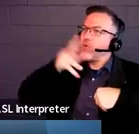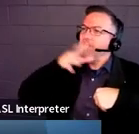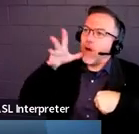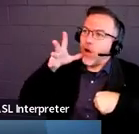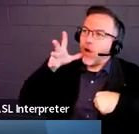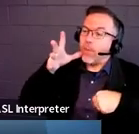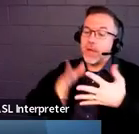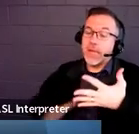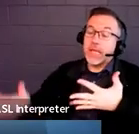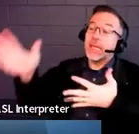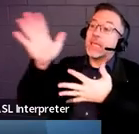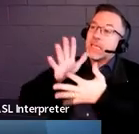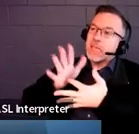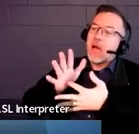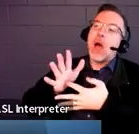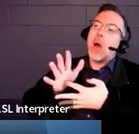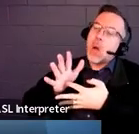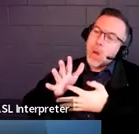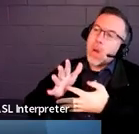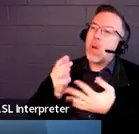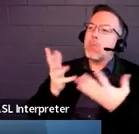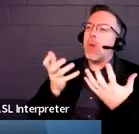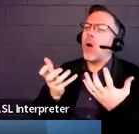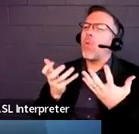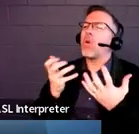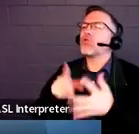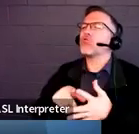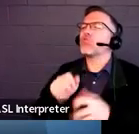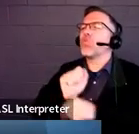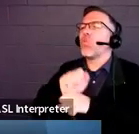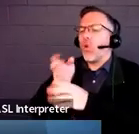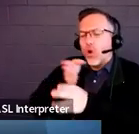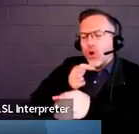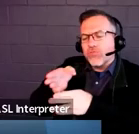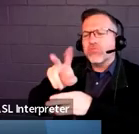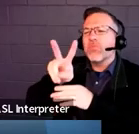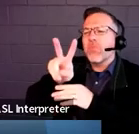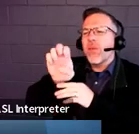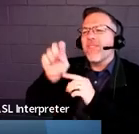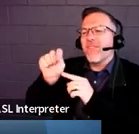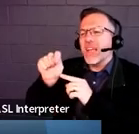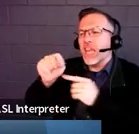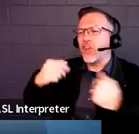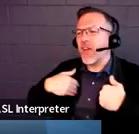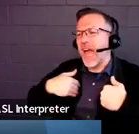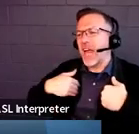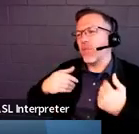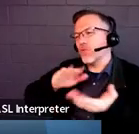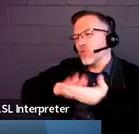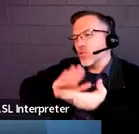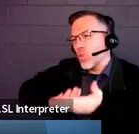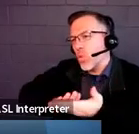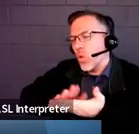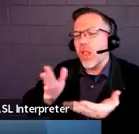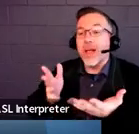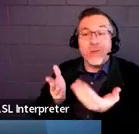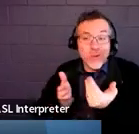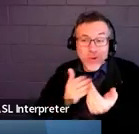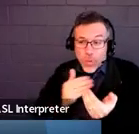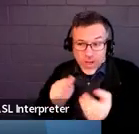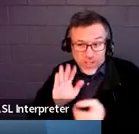follow a veterinarian tract or work with animals. whether the grades match